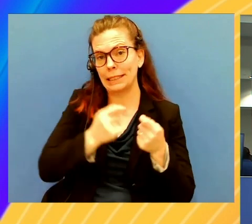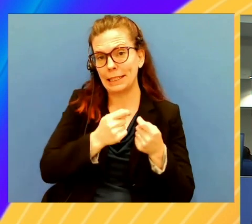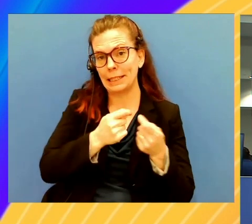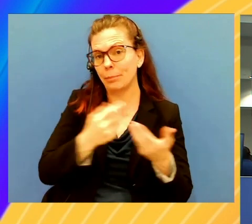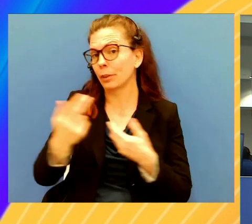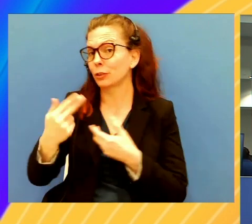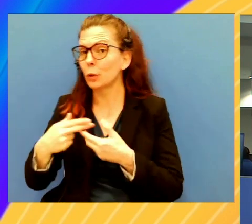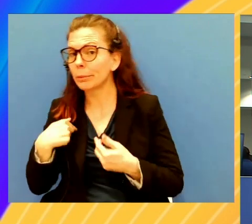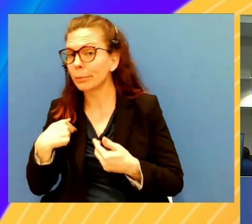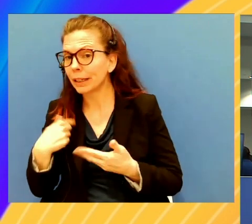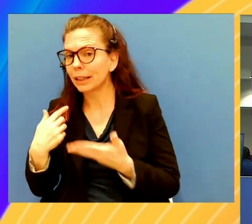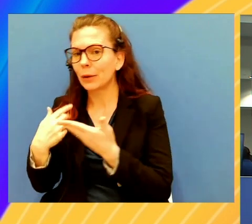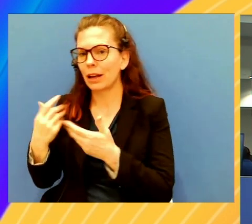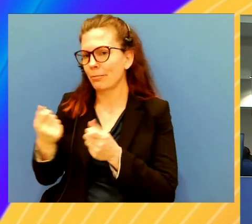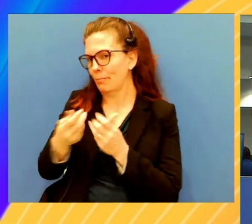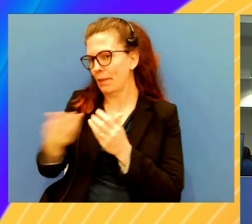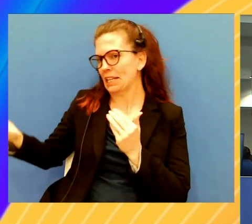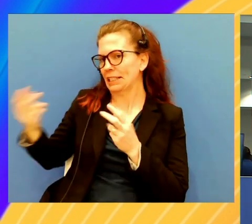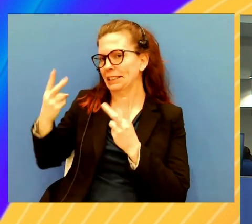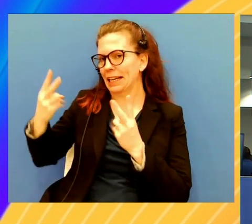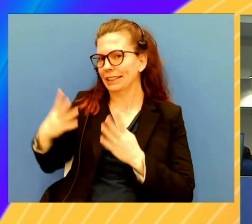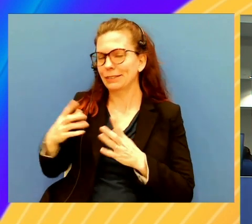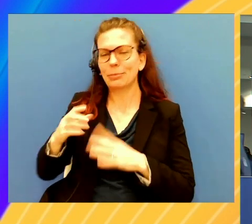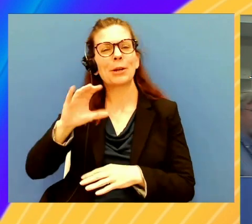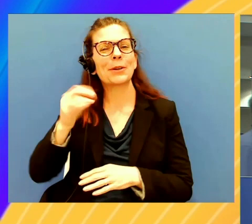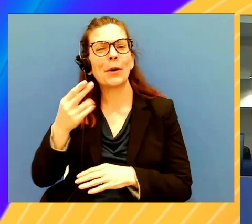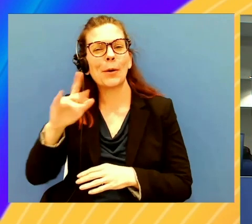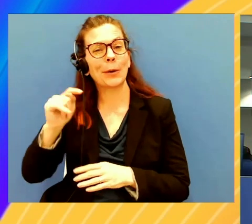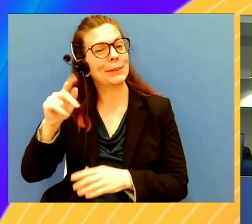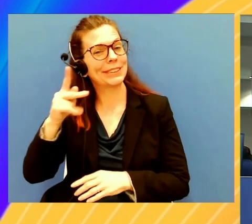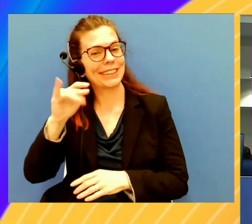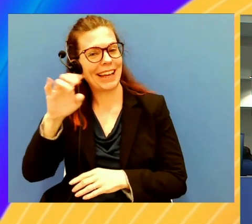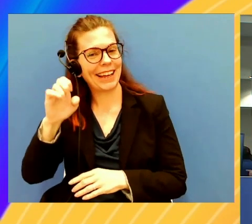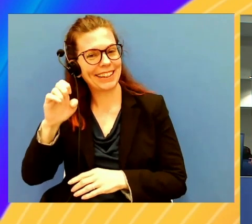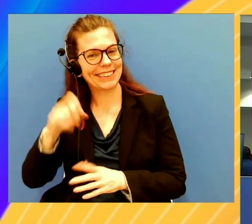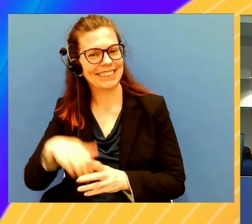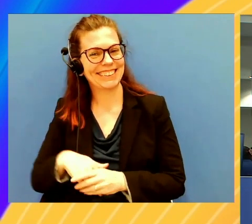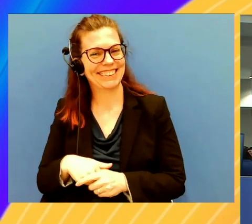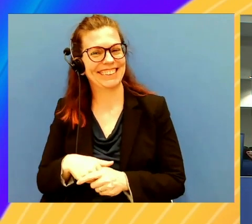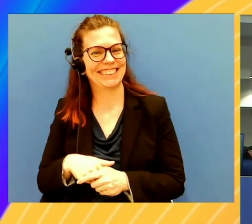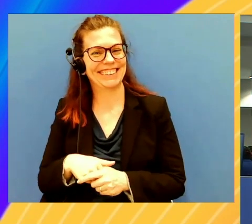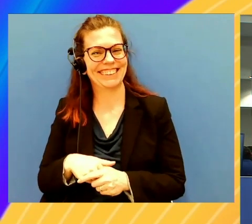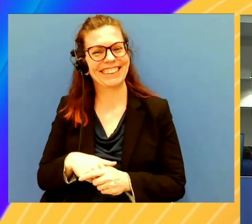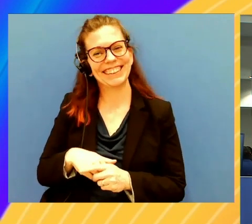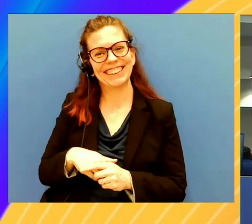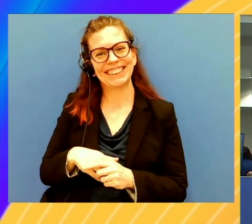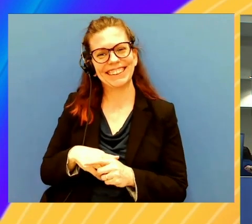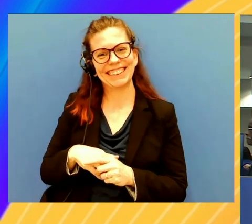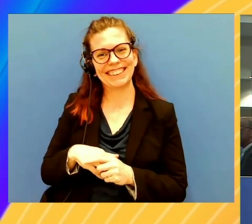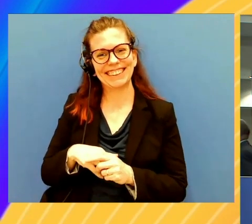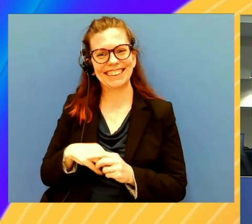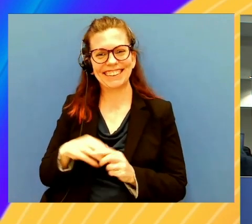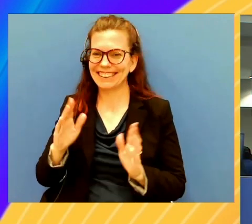me, we have a bunch of guests, but my co-host Kyle. We found Nick's power button. I'm